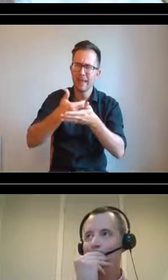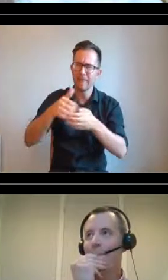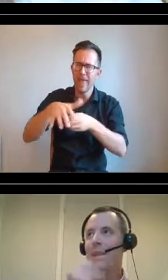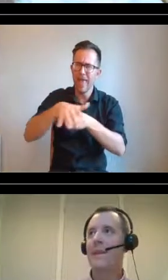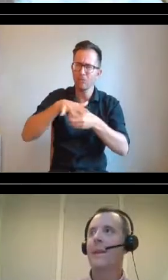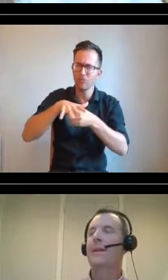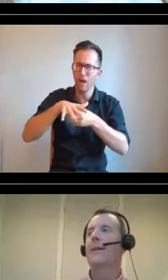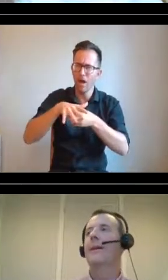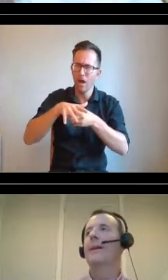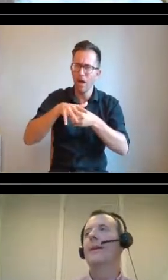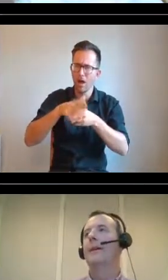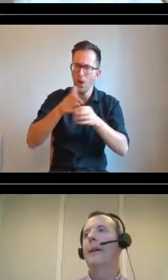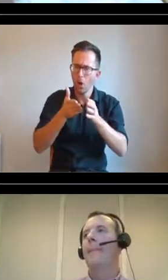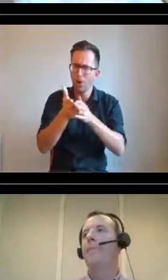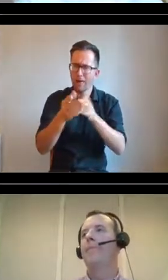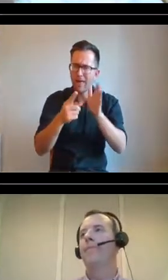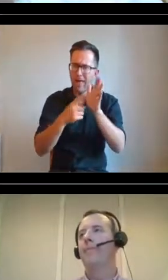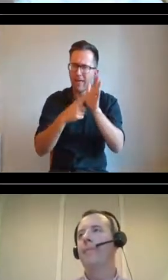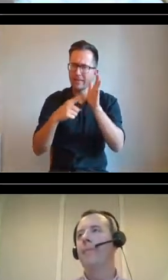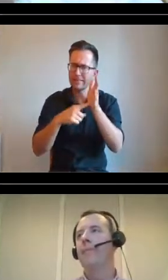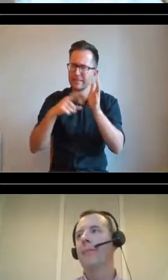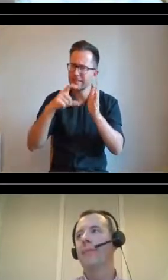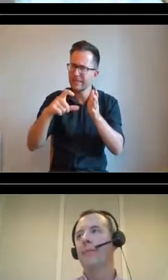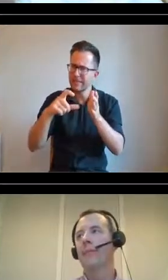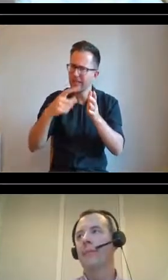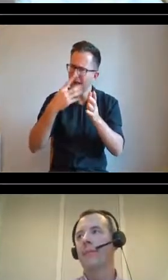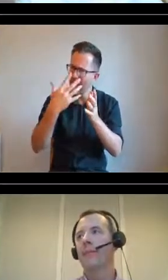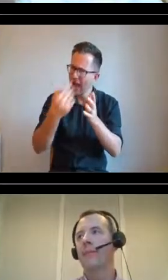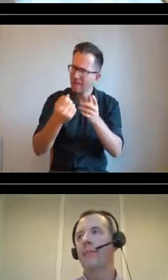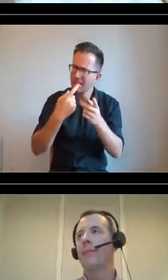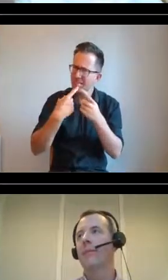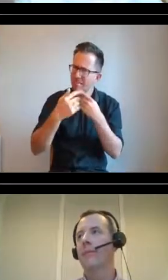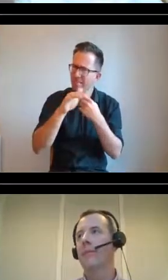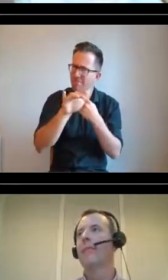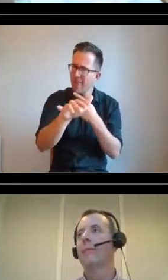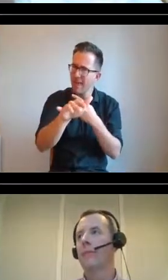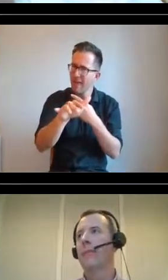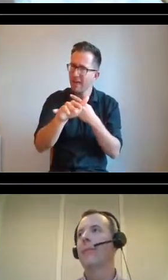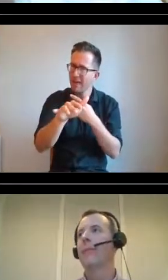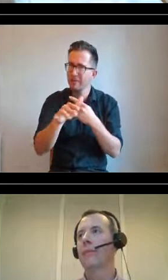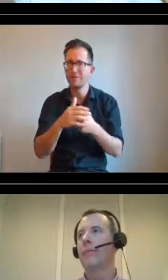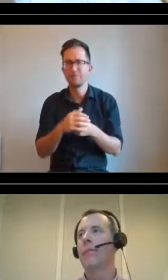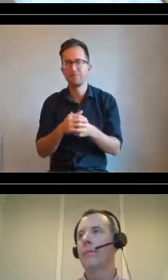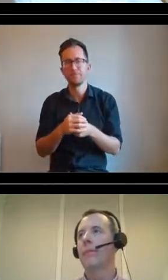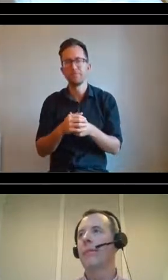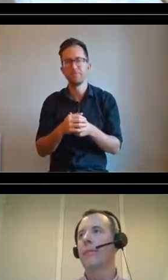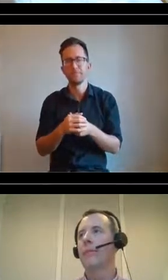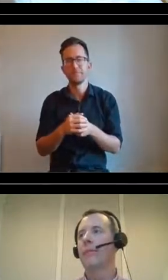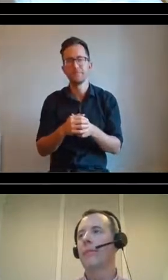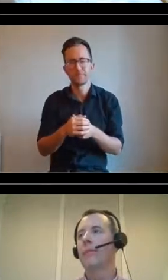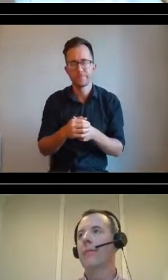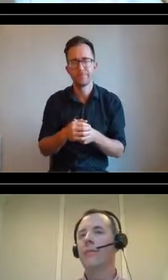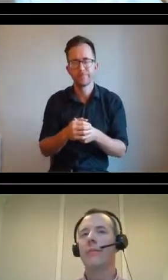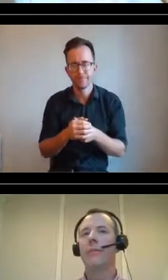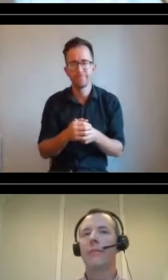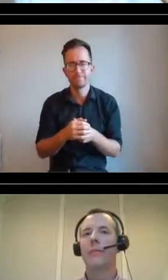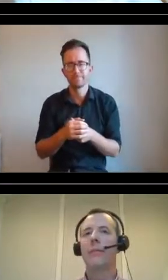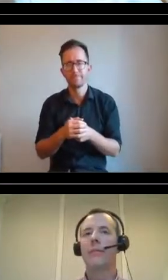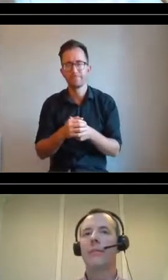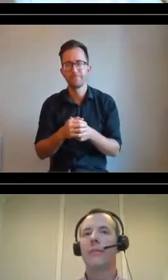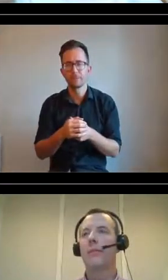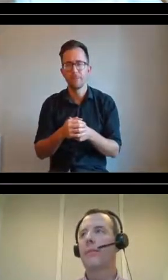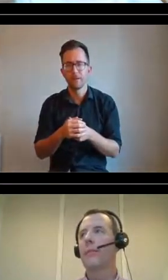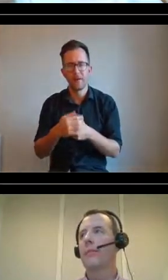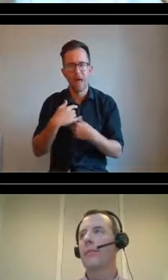apart are they? Gary, is there any information you can offer on that? Yeah, I'd most probably have